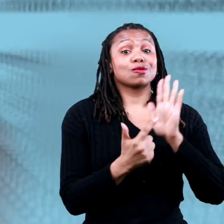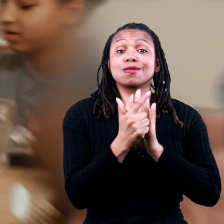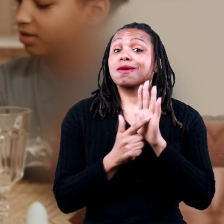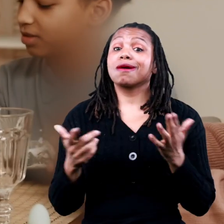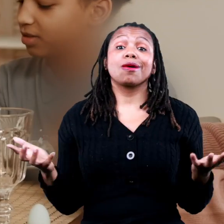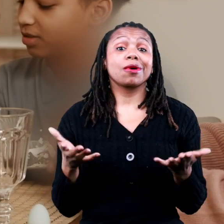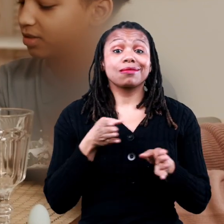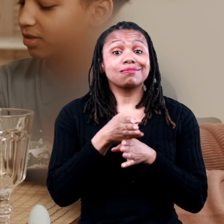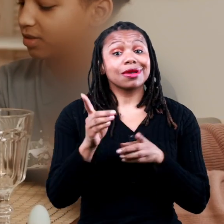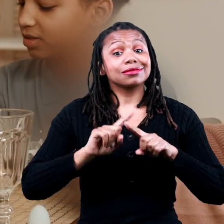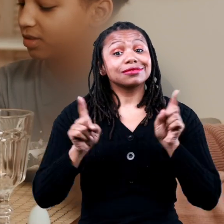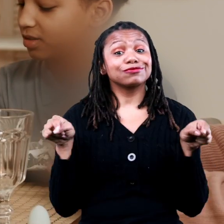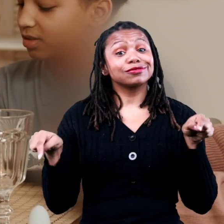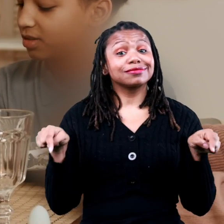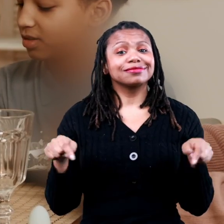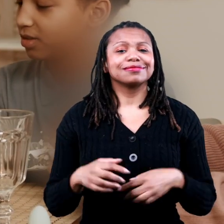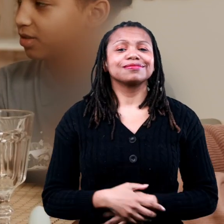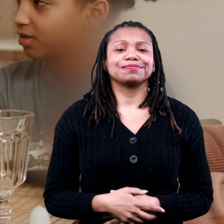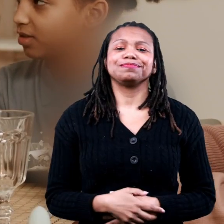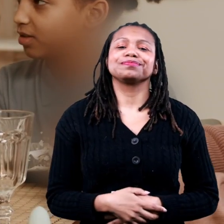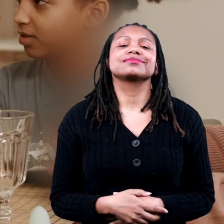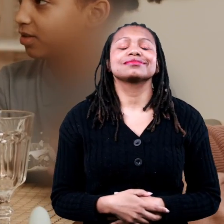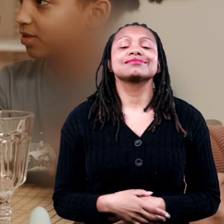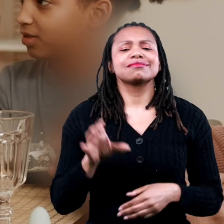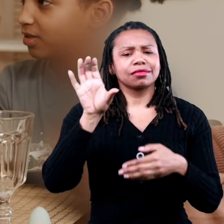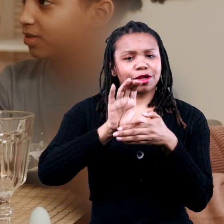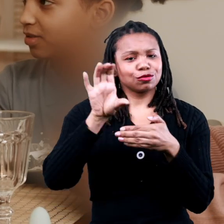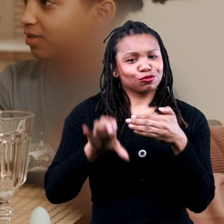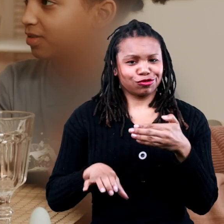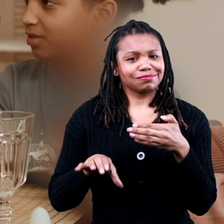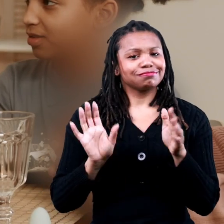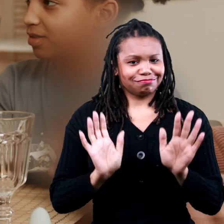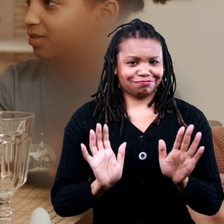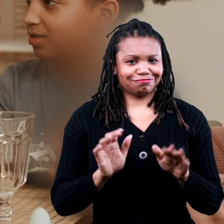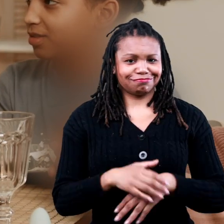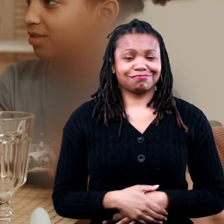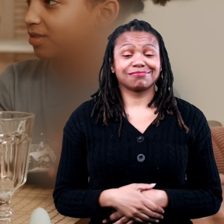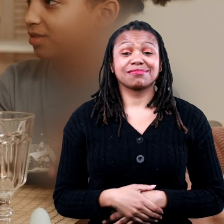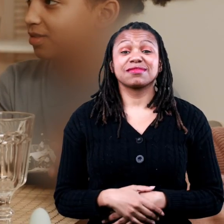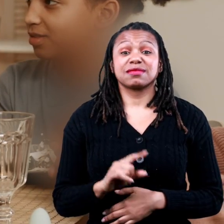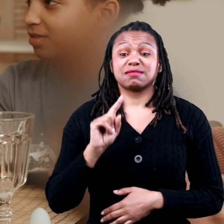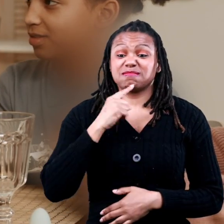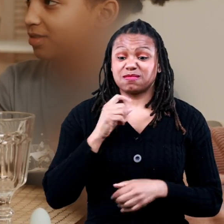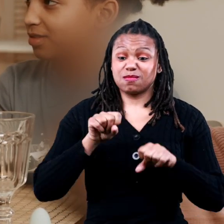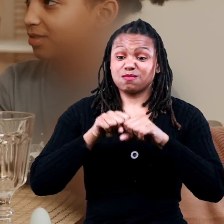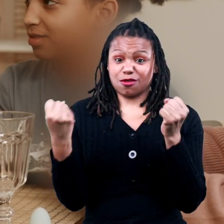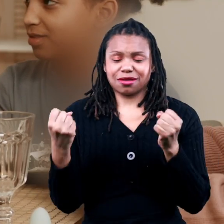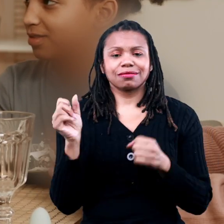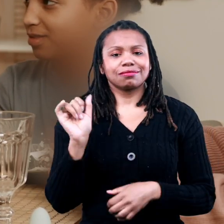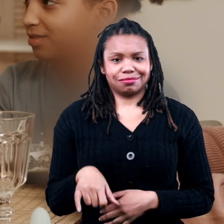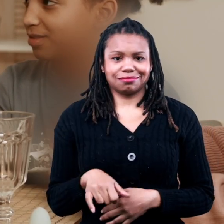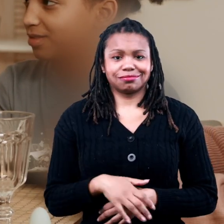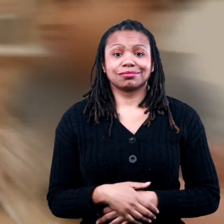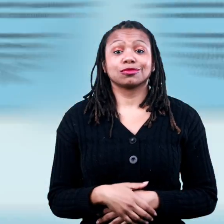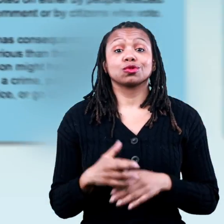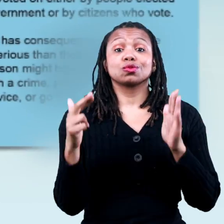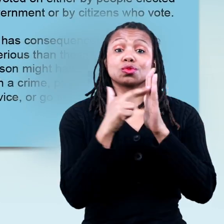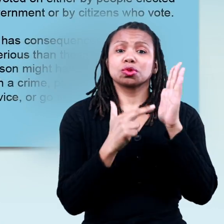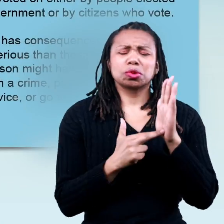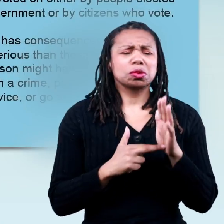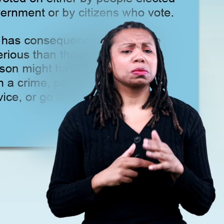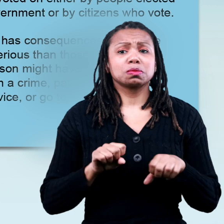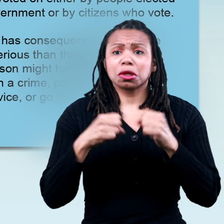main differences between rules and laws is the difference in consequences or effects from breaking